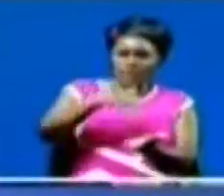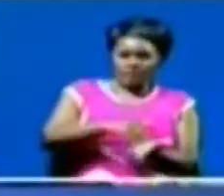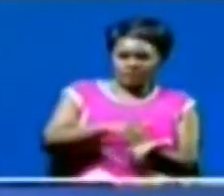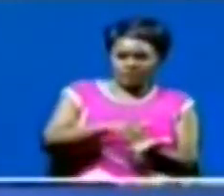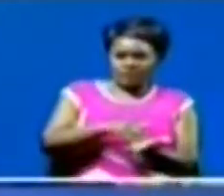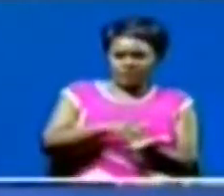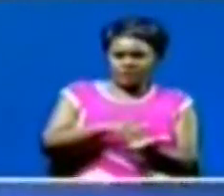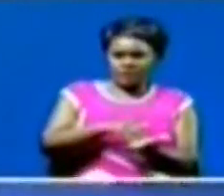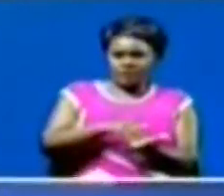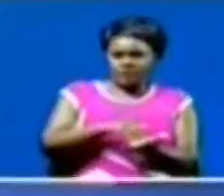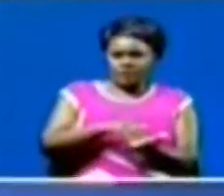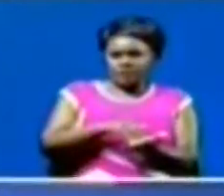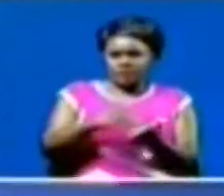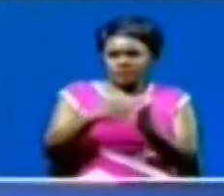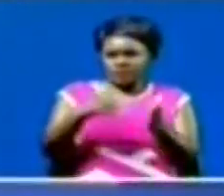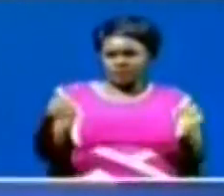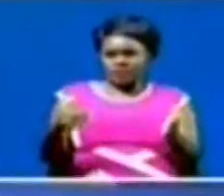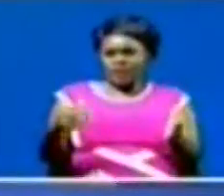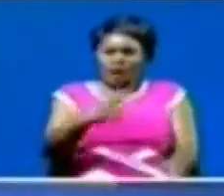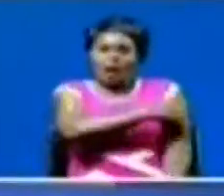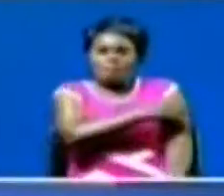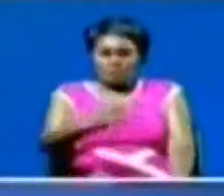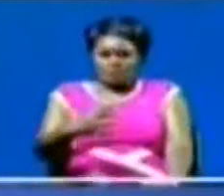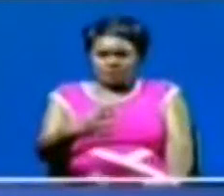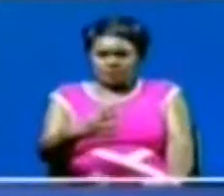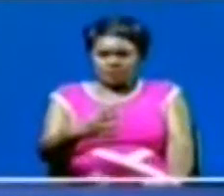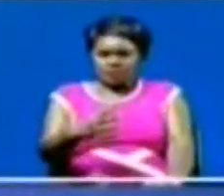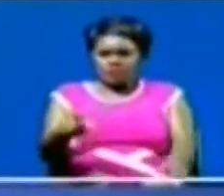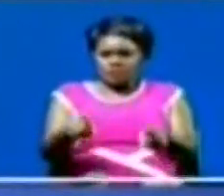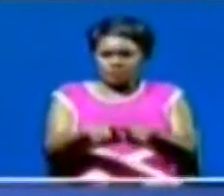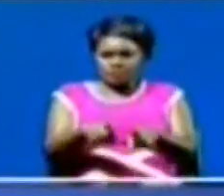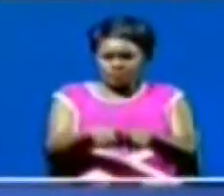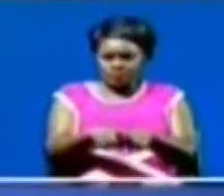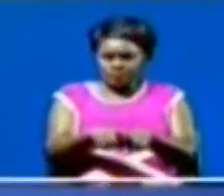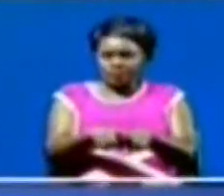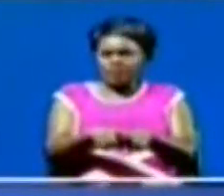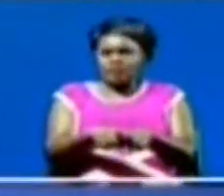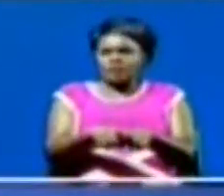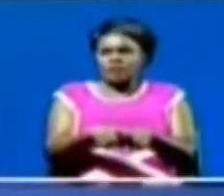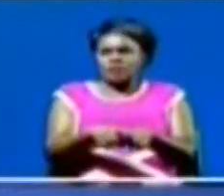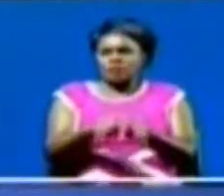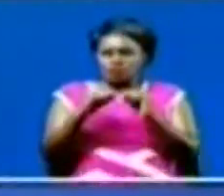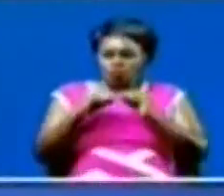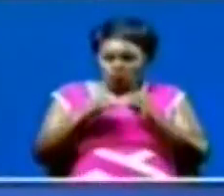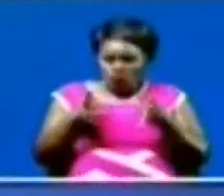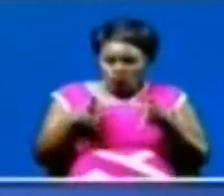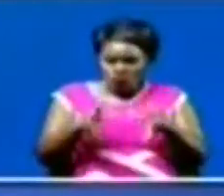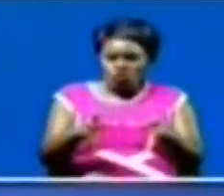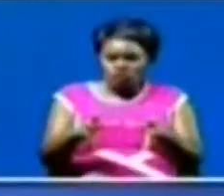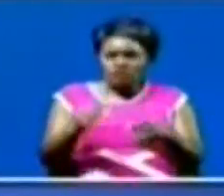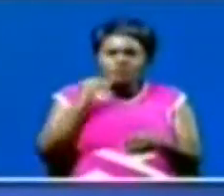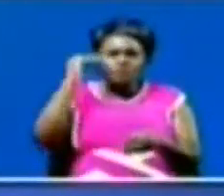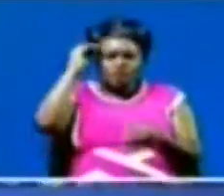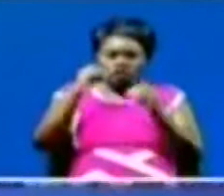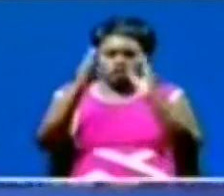admission figures for each school against declared capacity to discourage concealing slots, and compelling head teachers to report vacancies so they